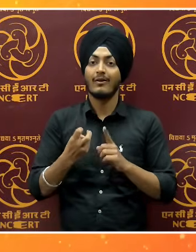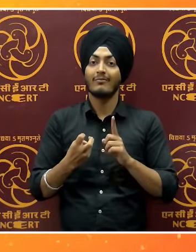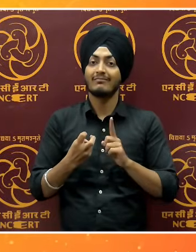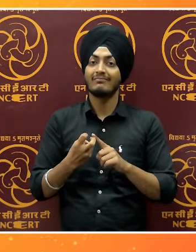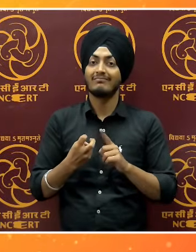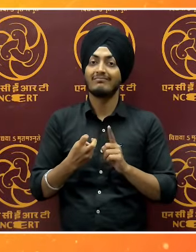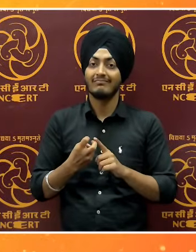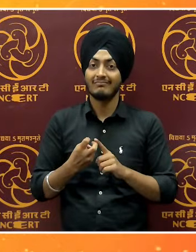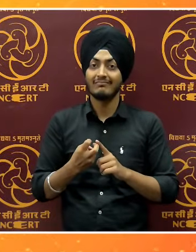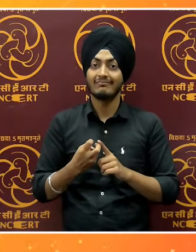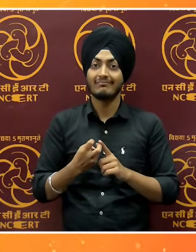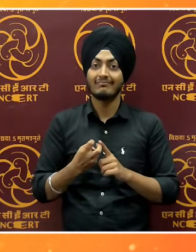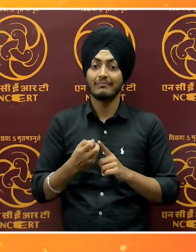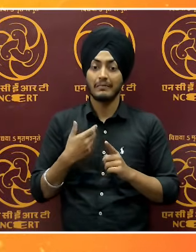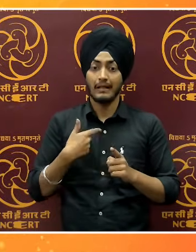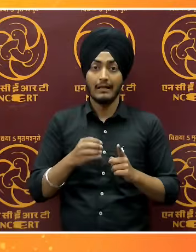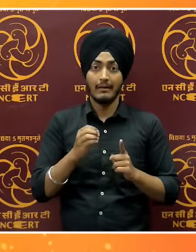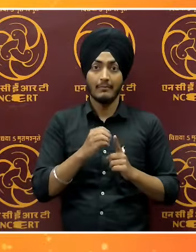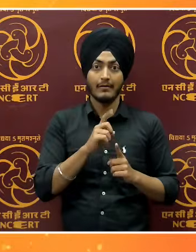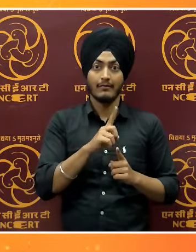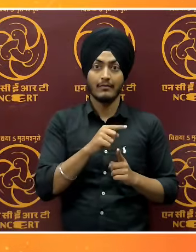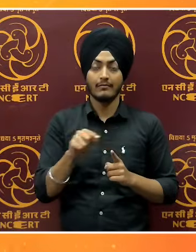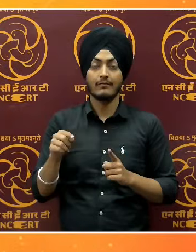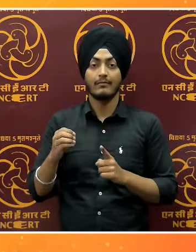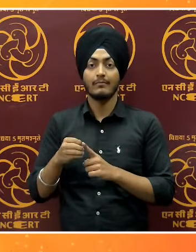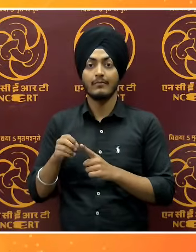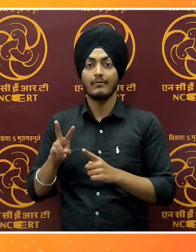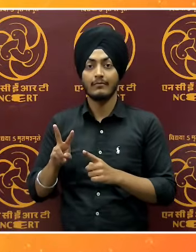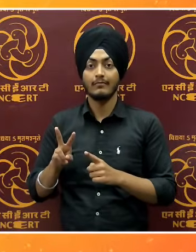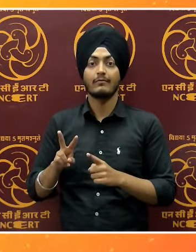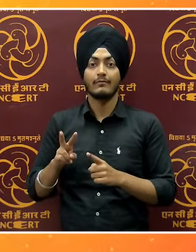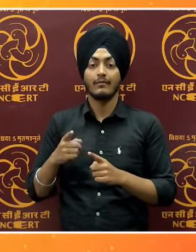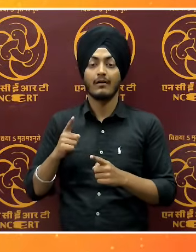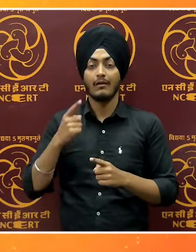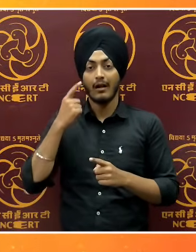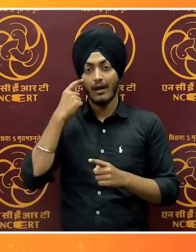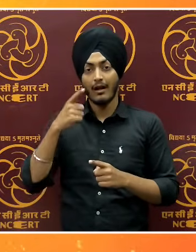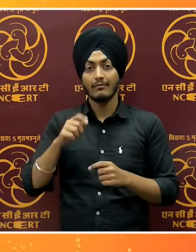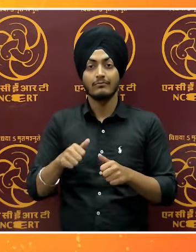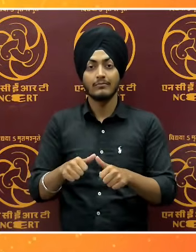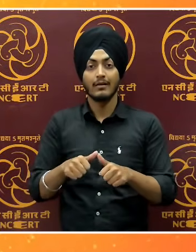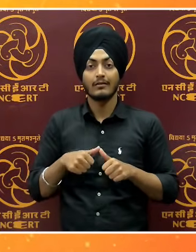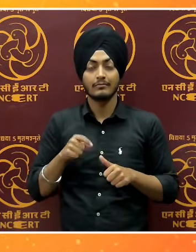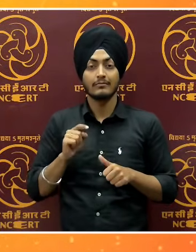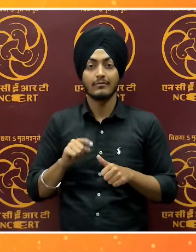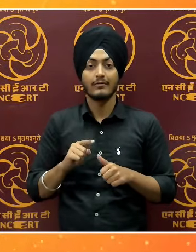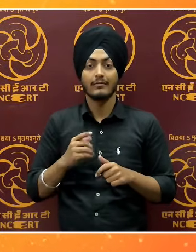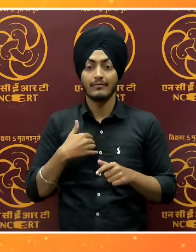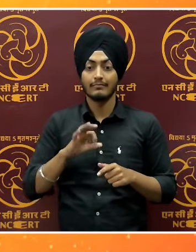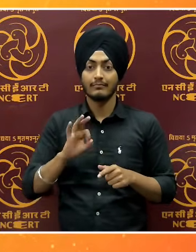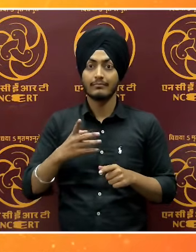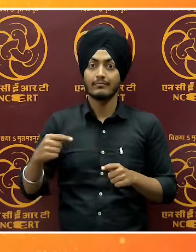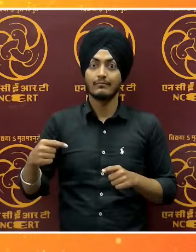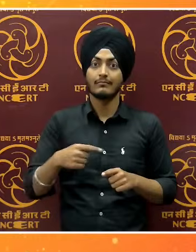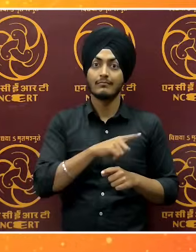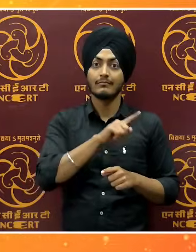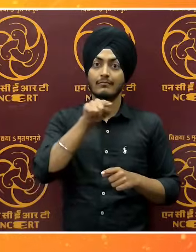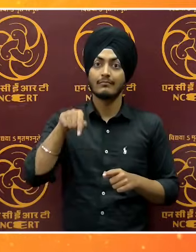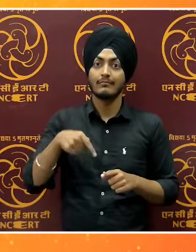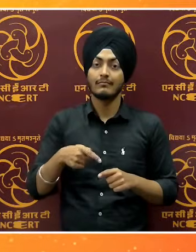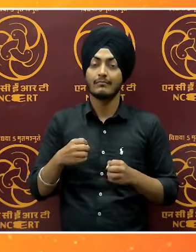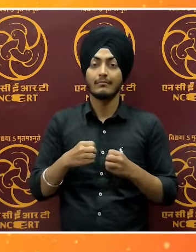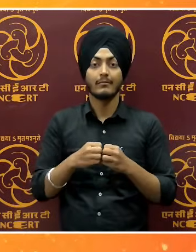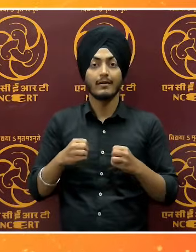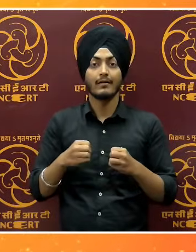2 points here, P1 and P2. So can you guess what is the magnetic field direction in P1 and